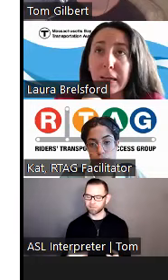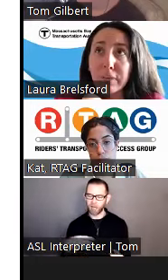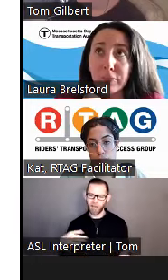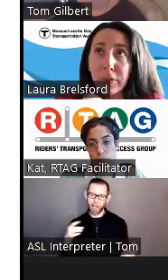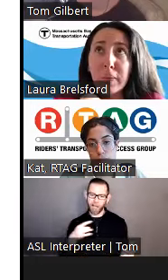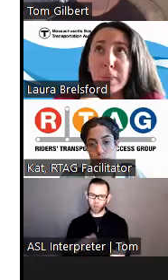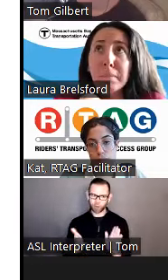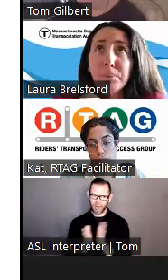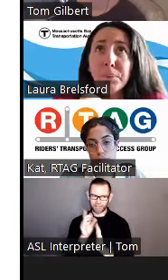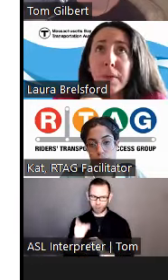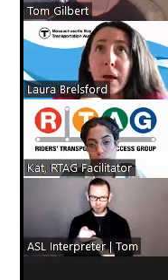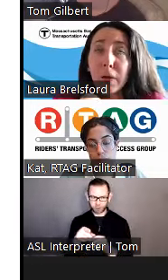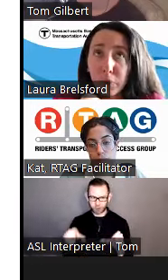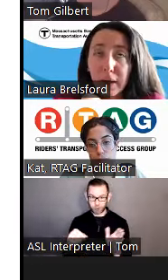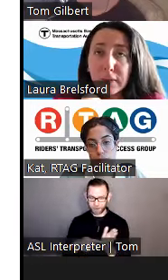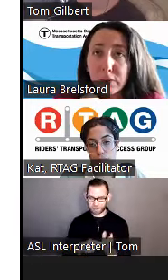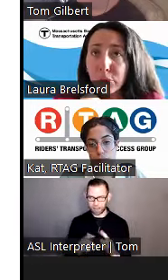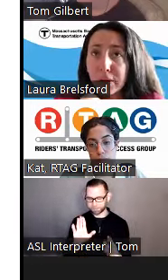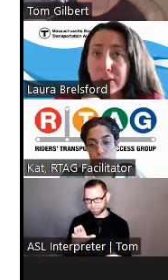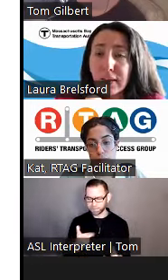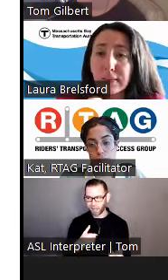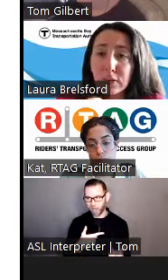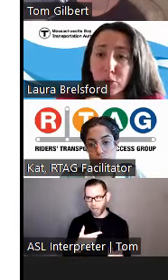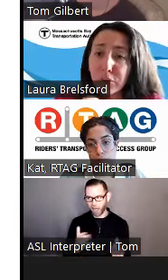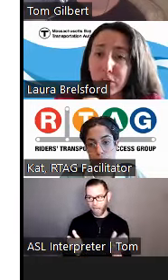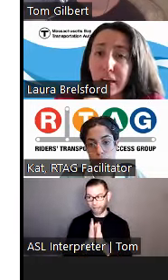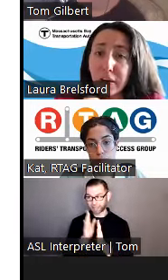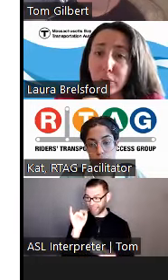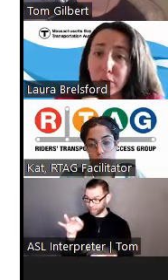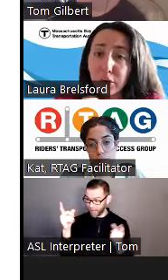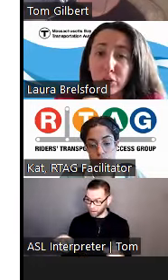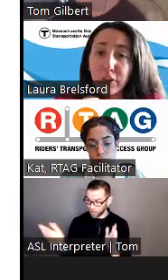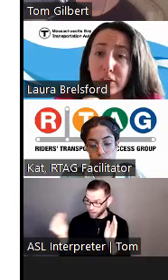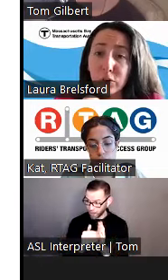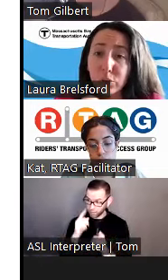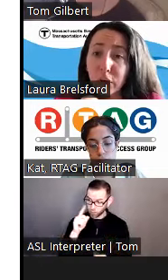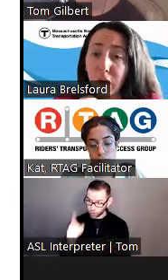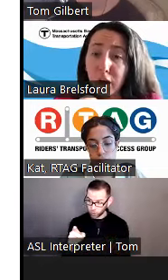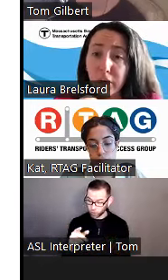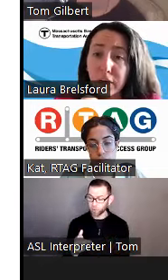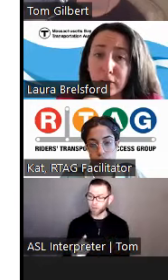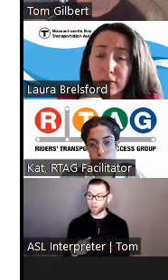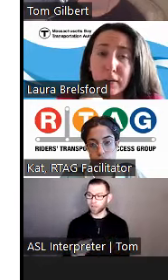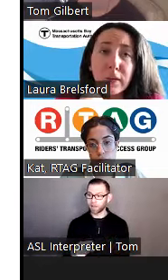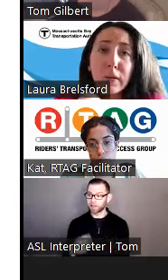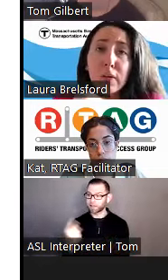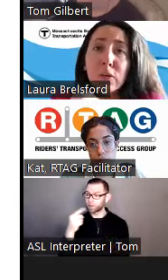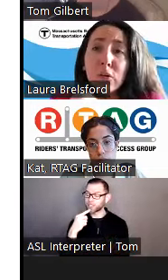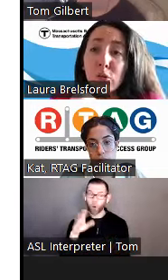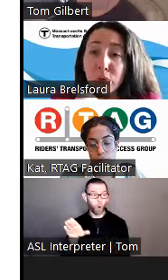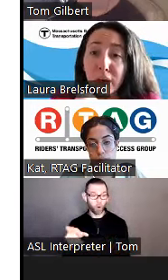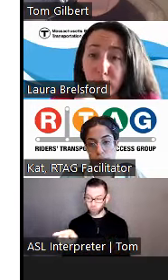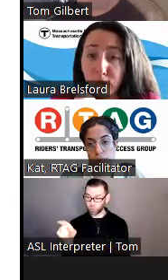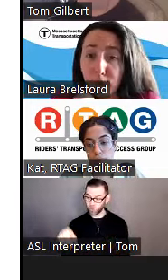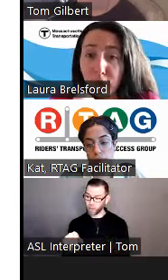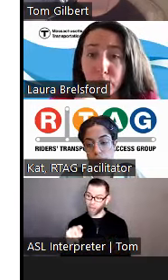but I would ask if you run into that situation again where you're directed to a car that is